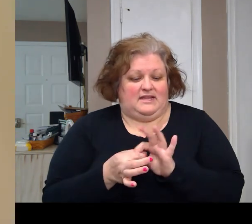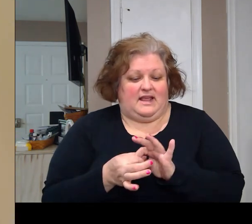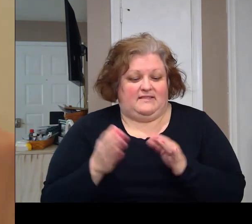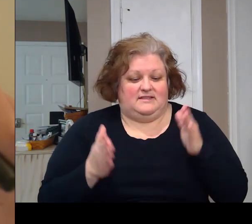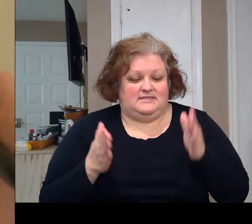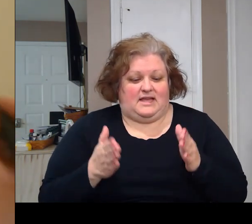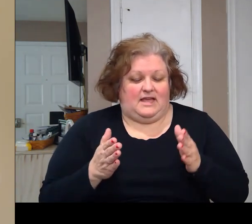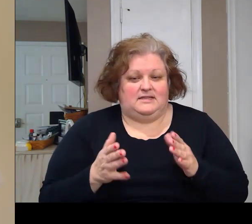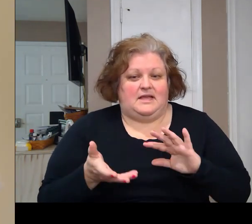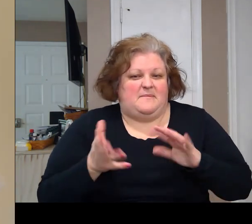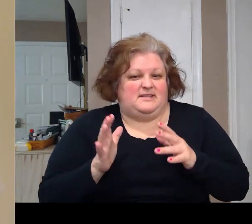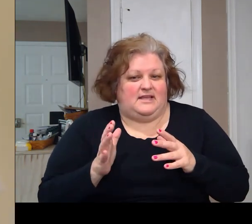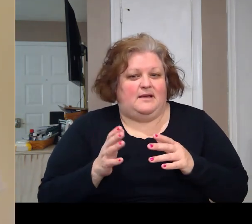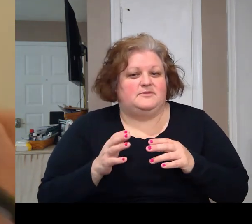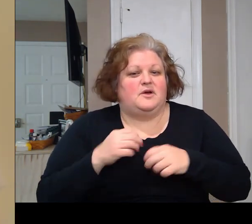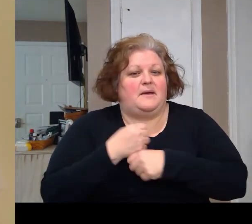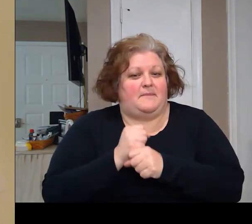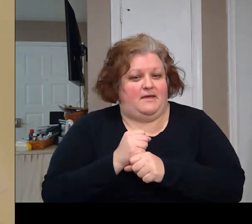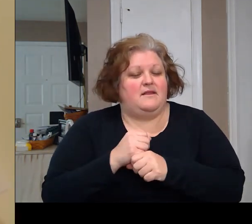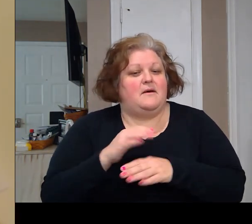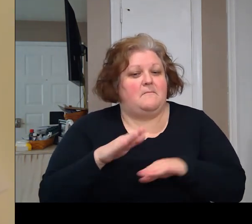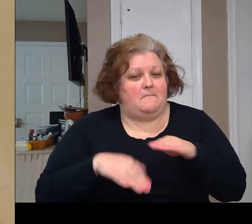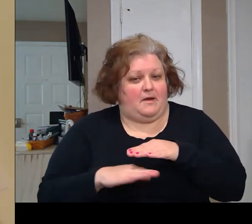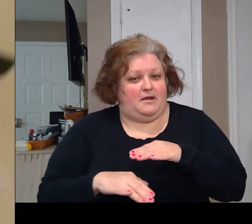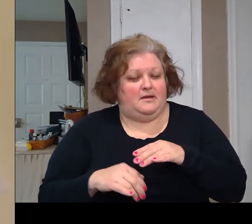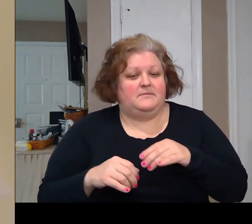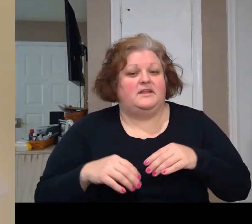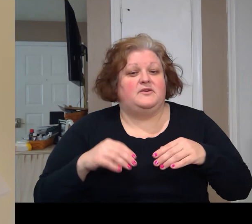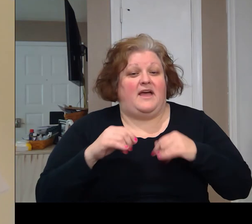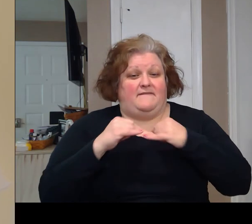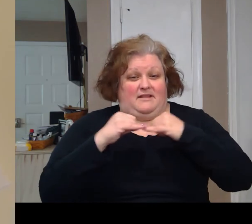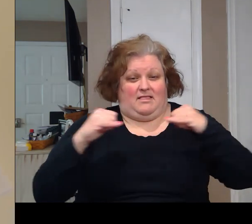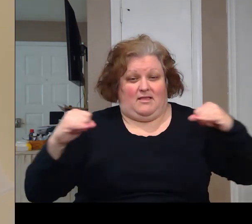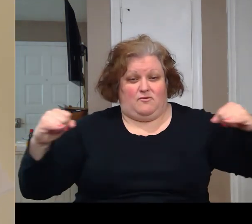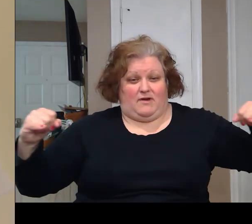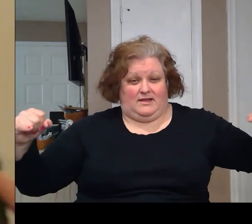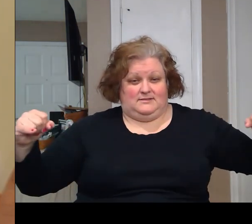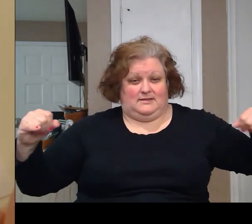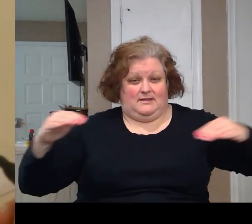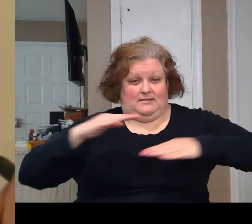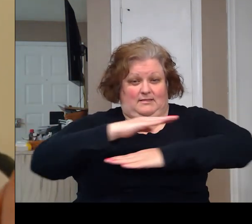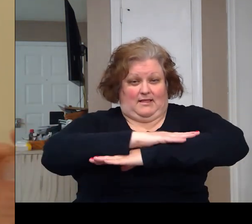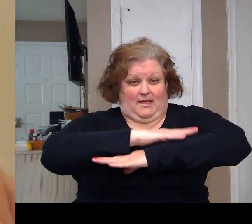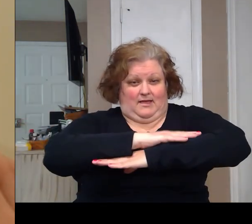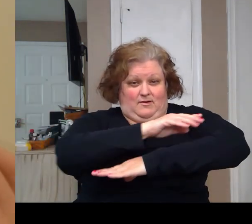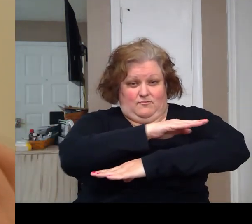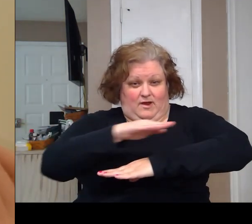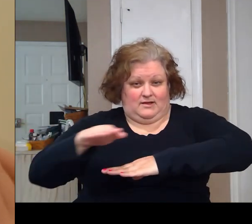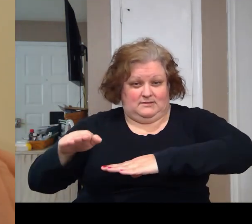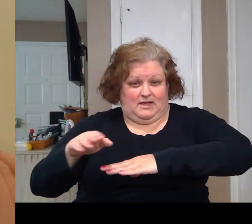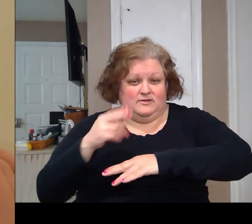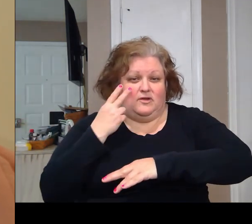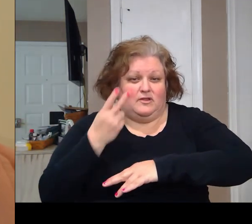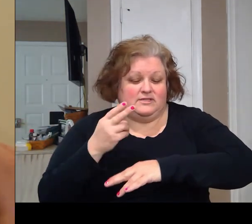the sides. I kind of messed up, so I made a little bottom. And then you make a horizon line behind to give it a table to sit on, a stem